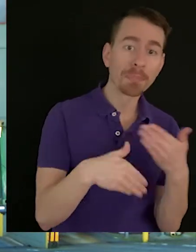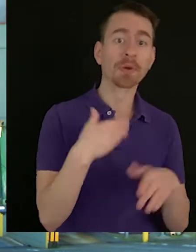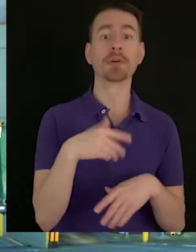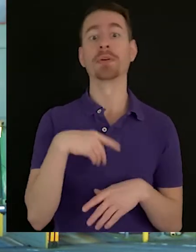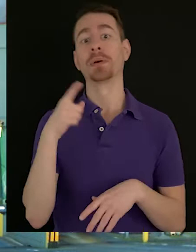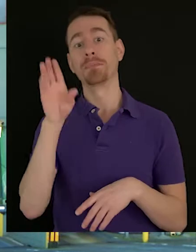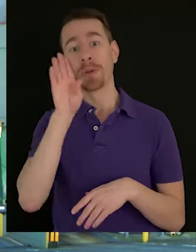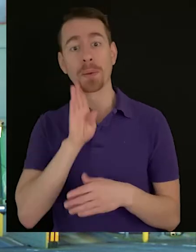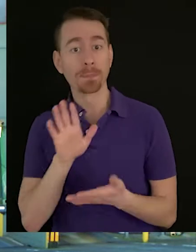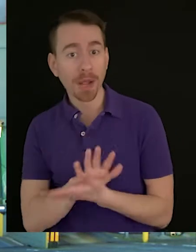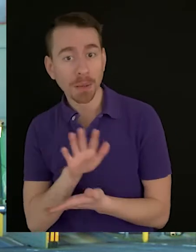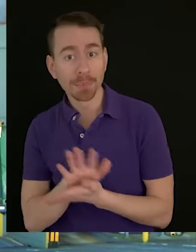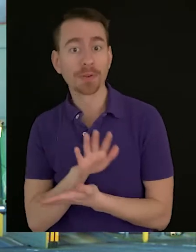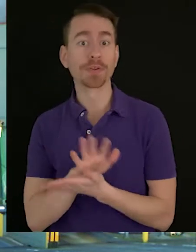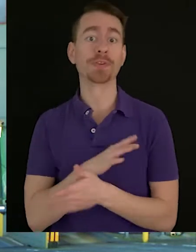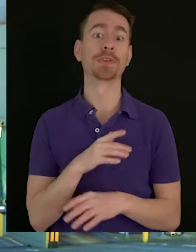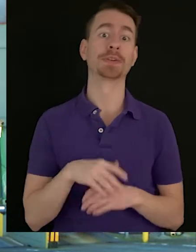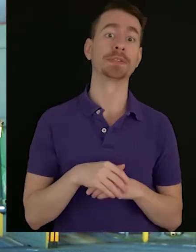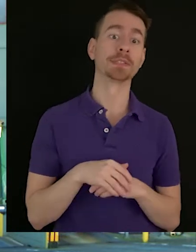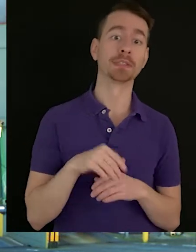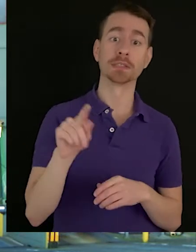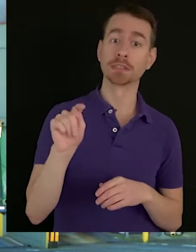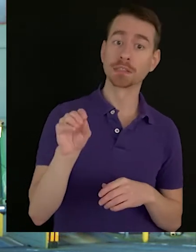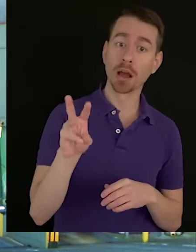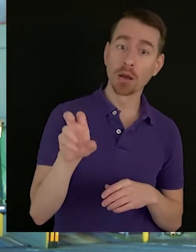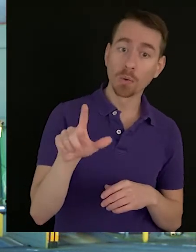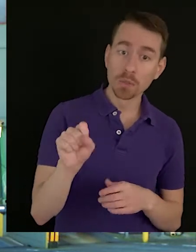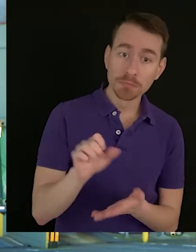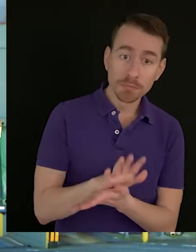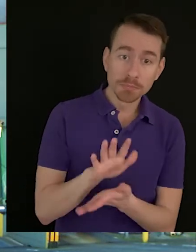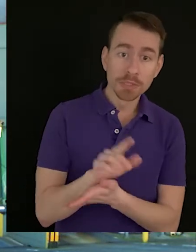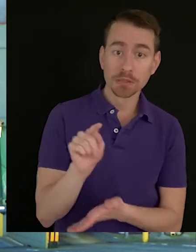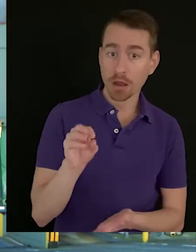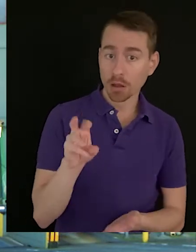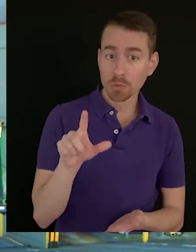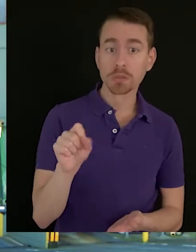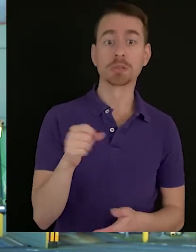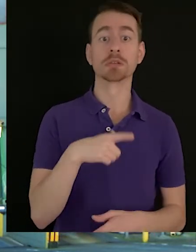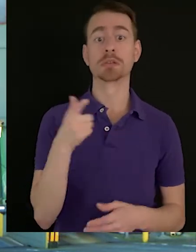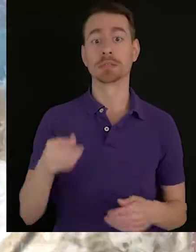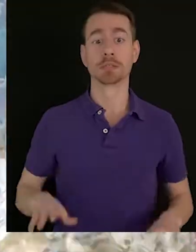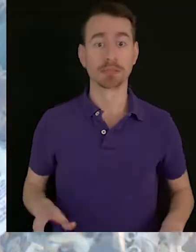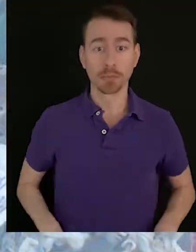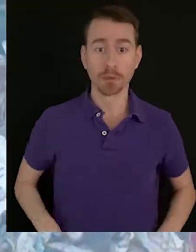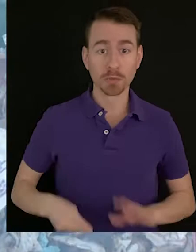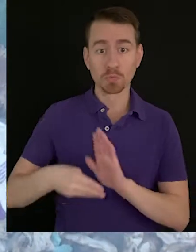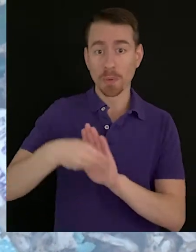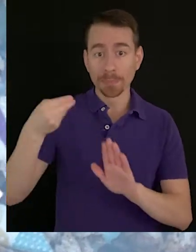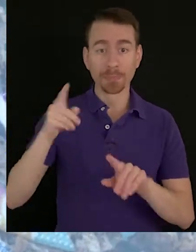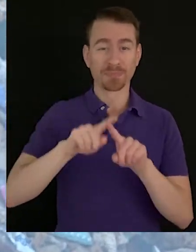brown stained paper, which are probably tissues or wipes that have been in the system.